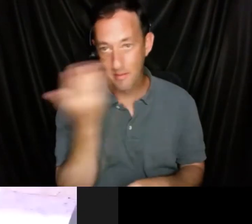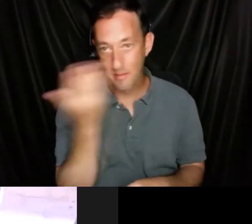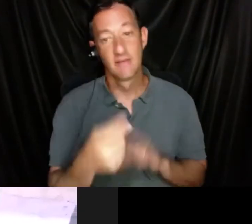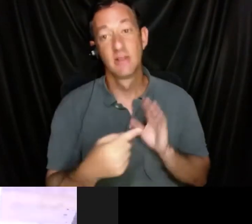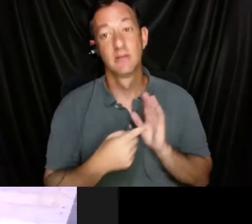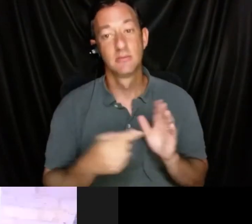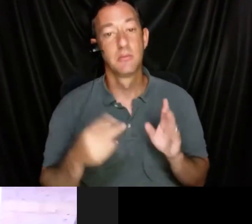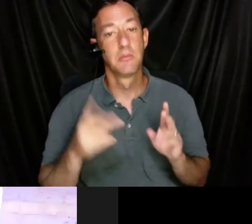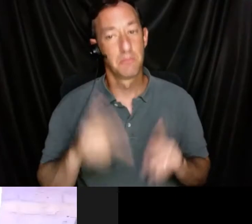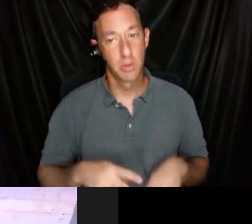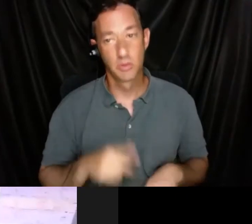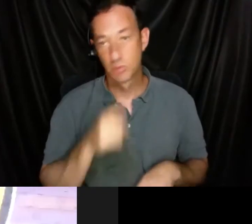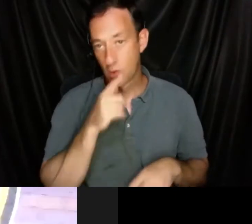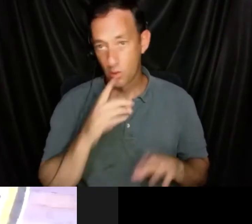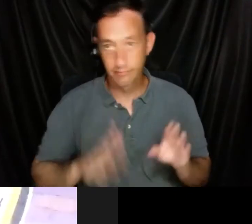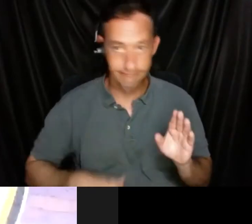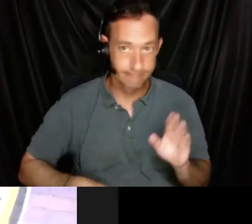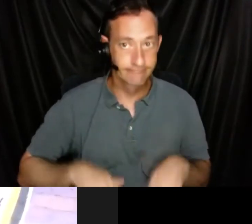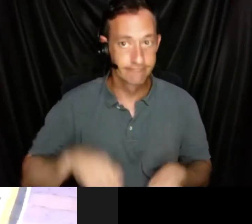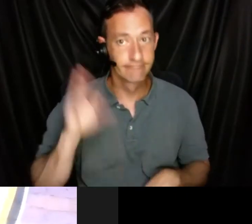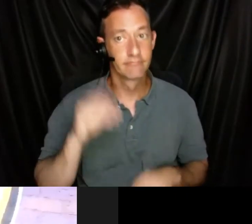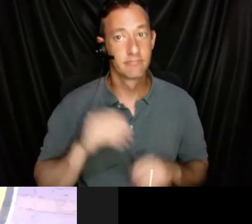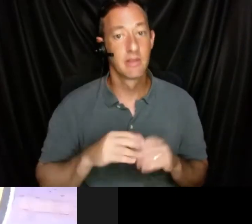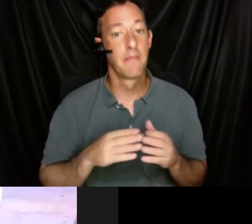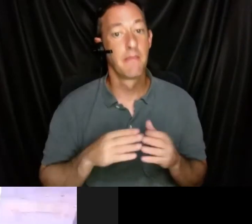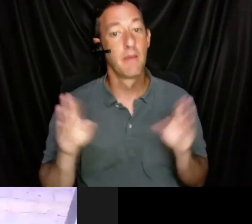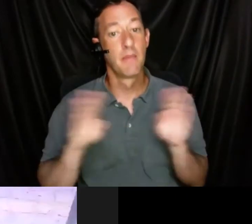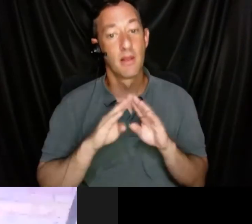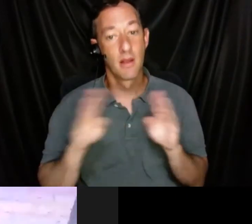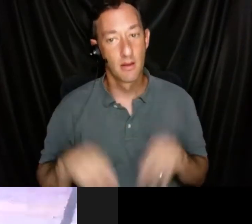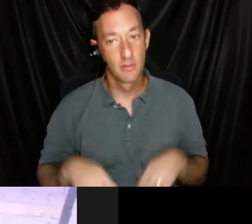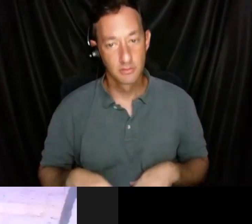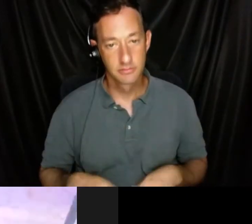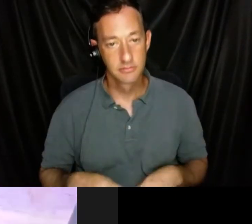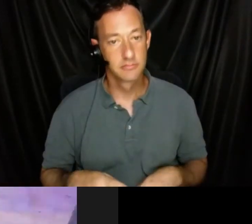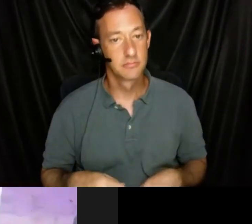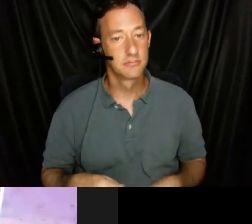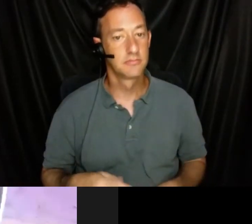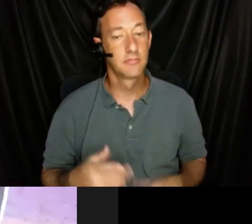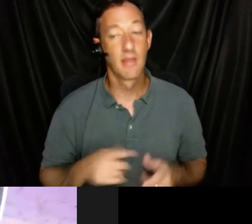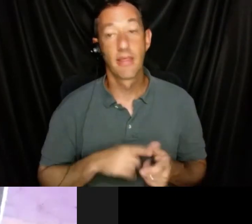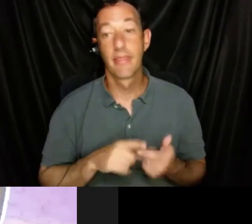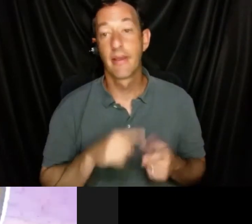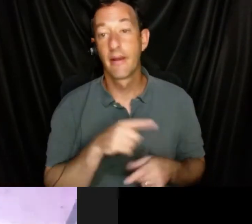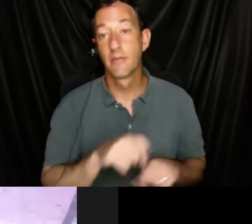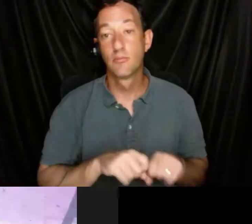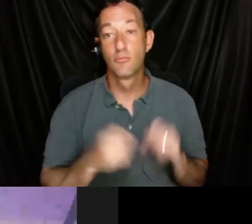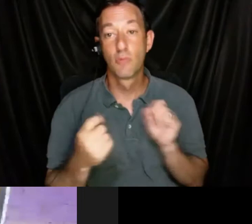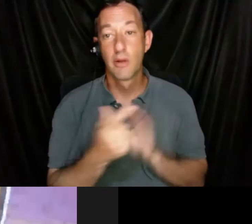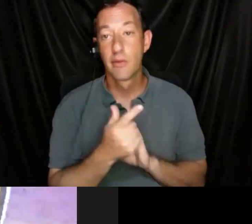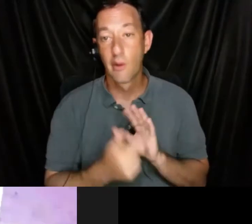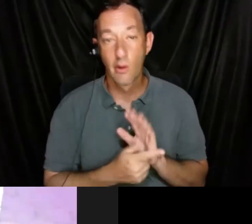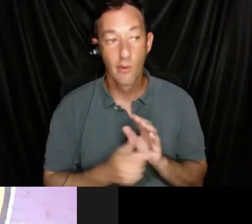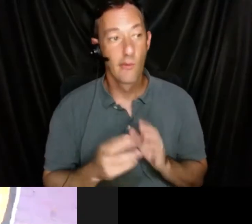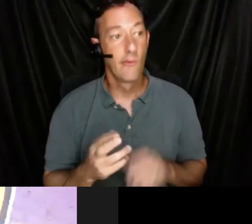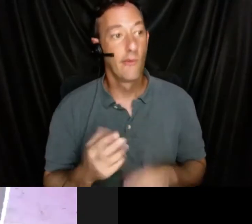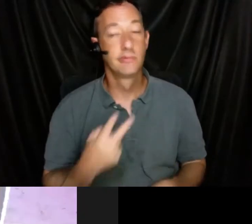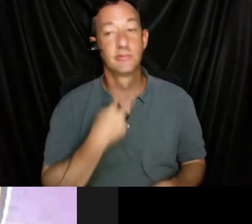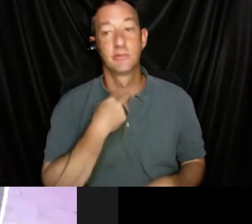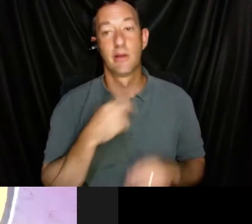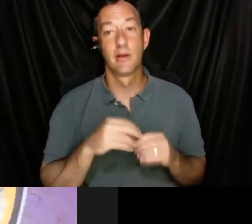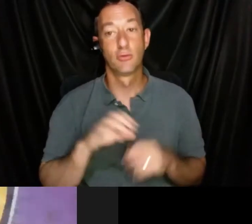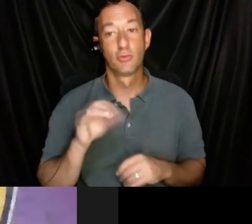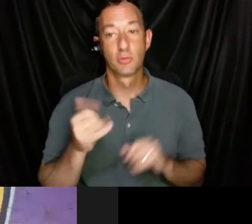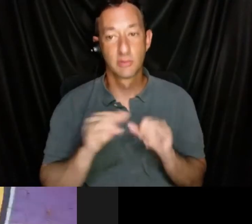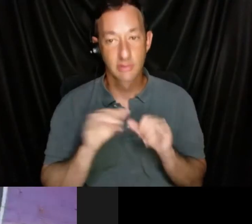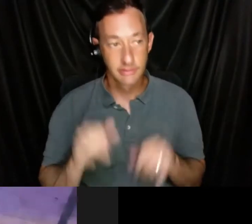raised and bred in public housing, say, for instance, and then they commit a crime or they get caught up in the system. They go to jail or go to